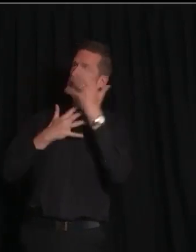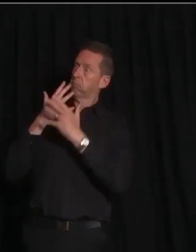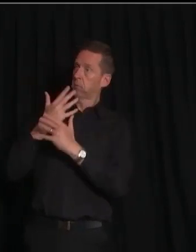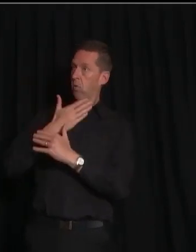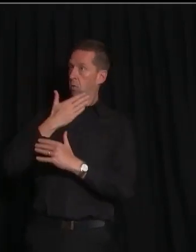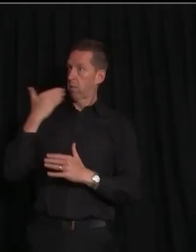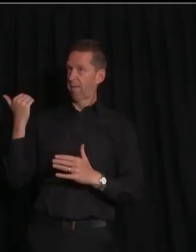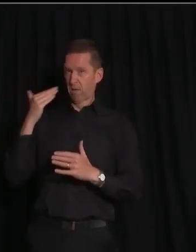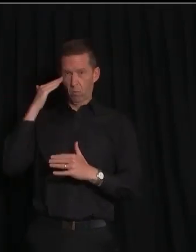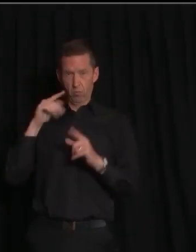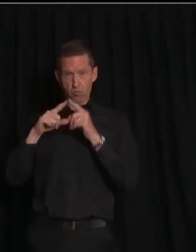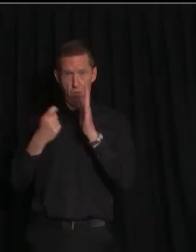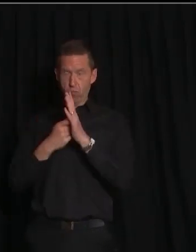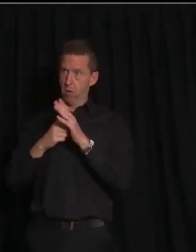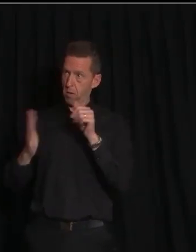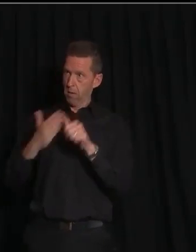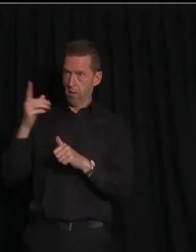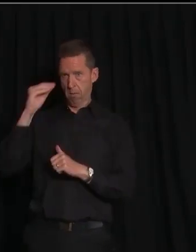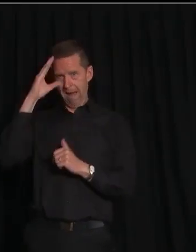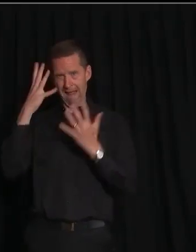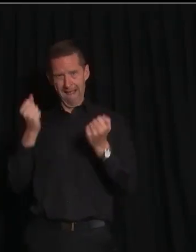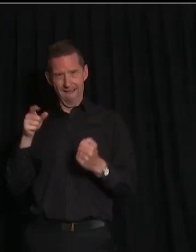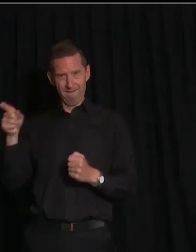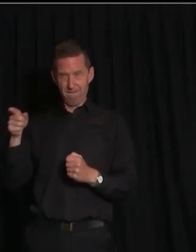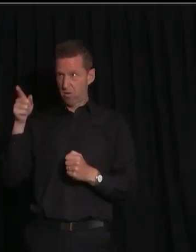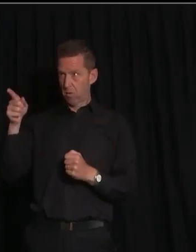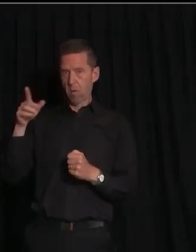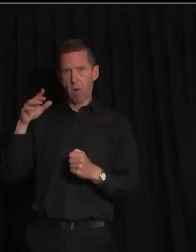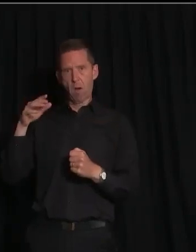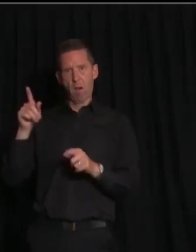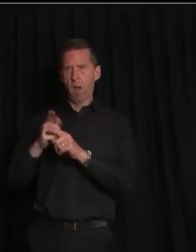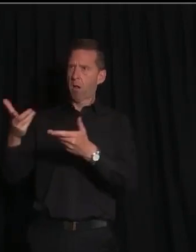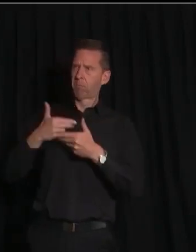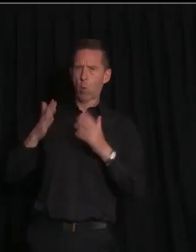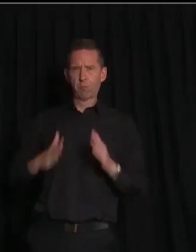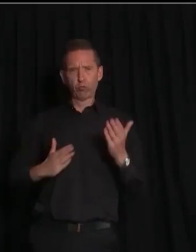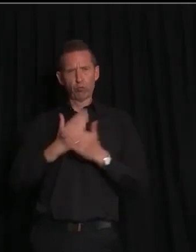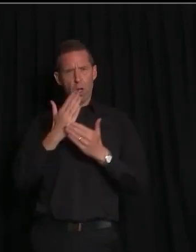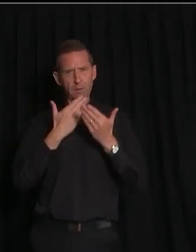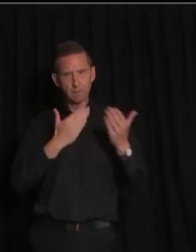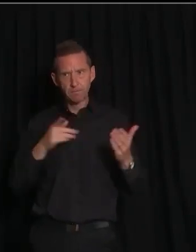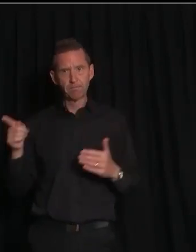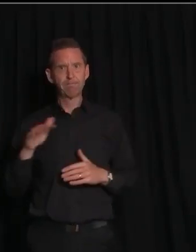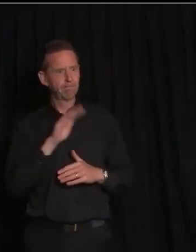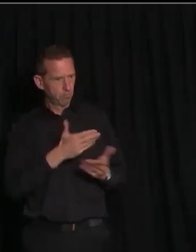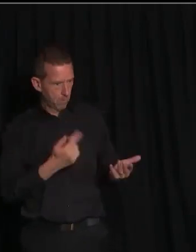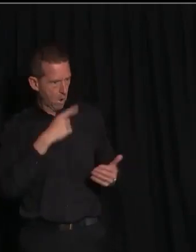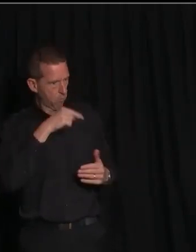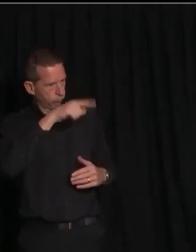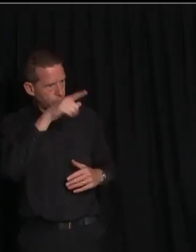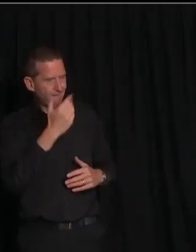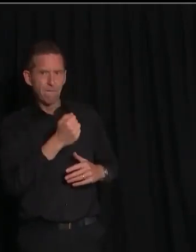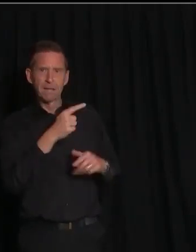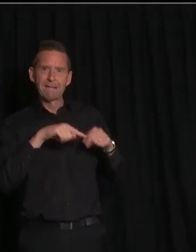sweetest thing when a person comes from the human rights perspective, person refers you to peer